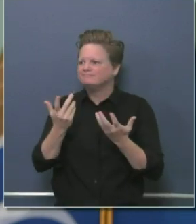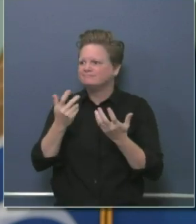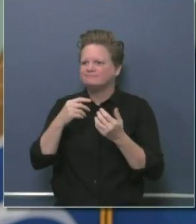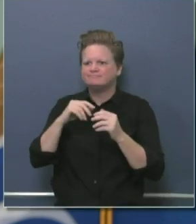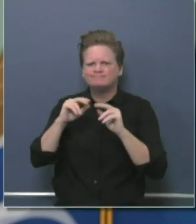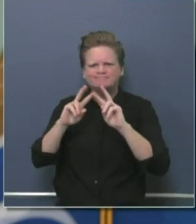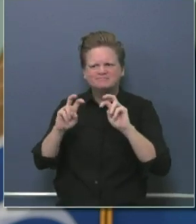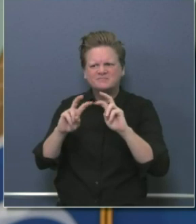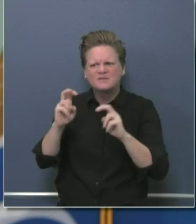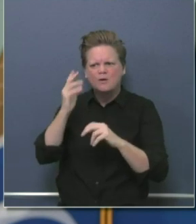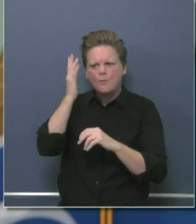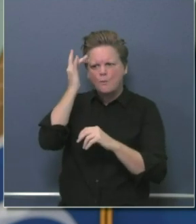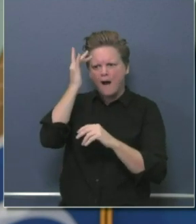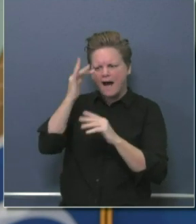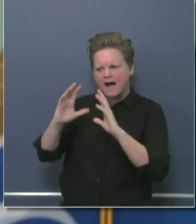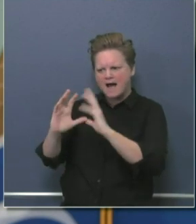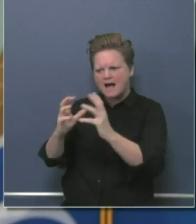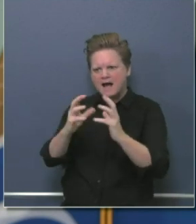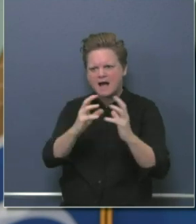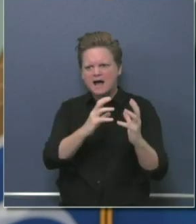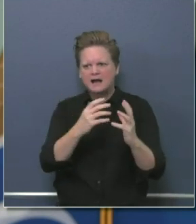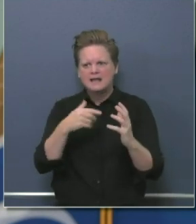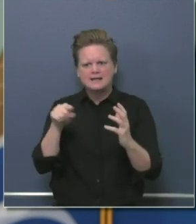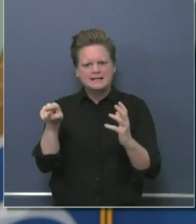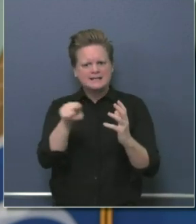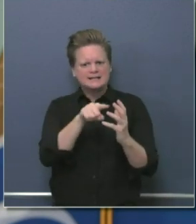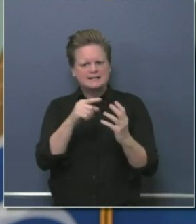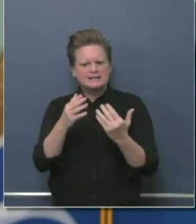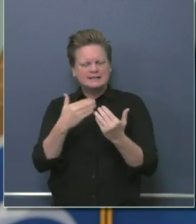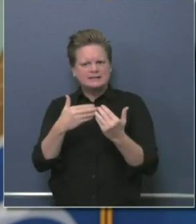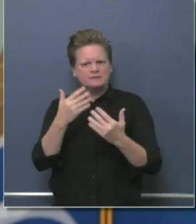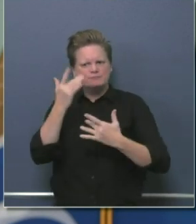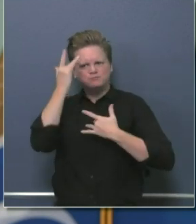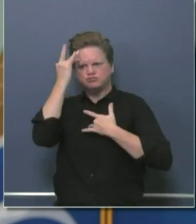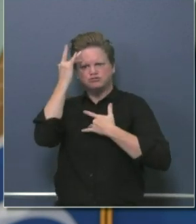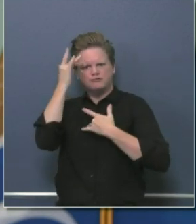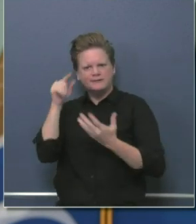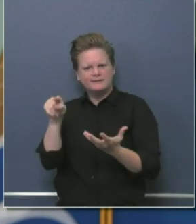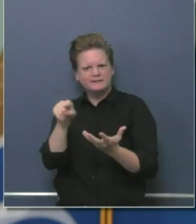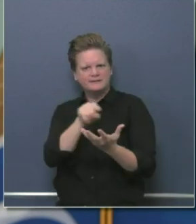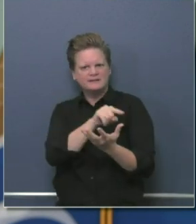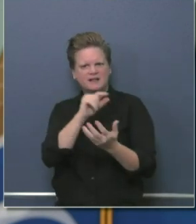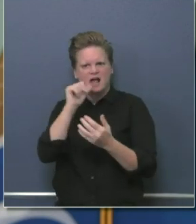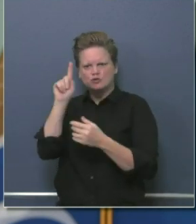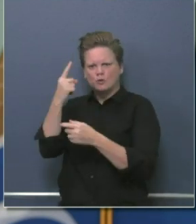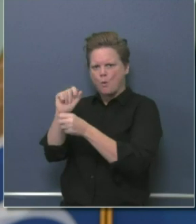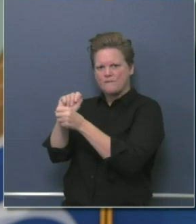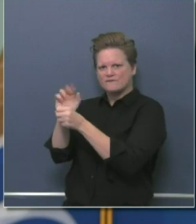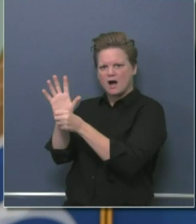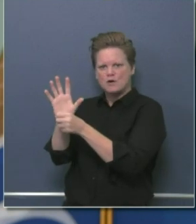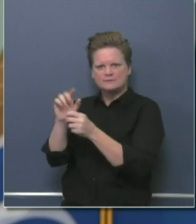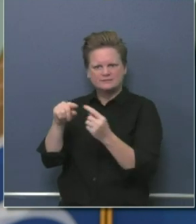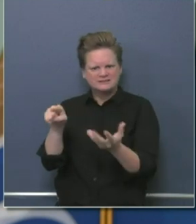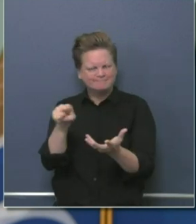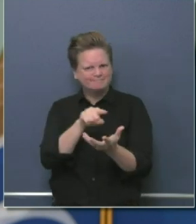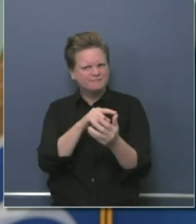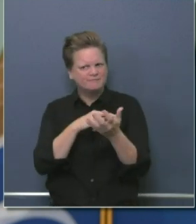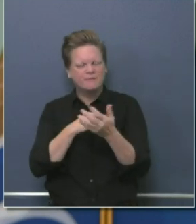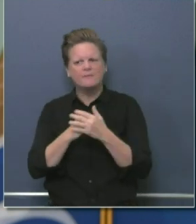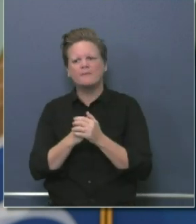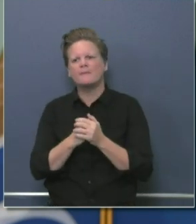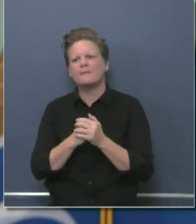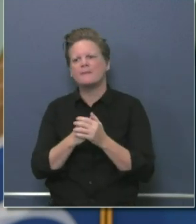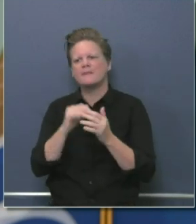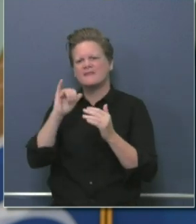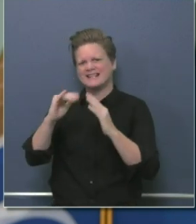always. I talk often in the aggregate, but I recognize all of you, none of you, live in the aggregate, and conditions